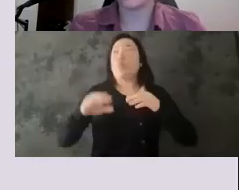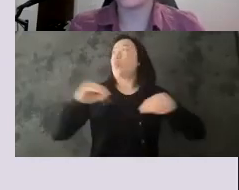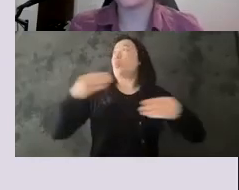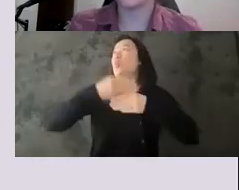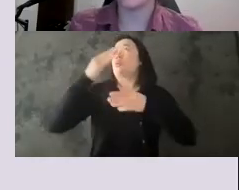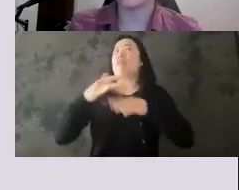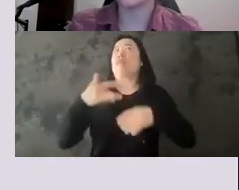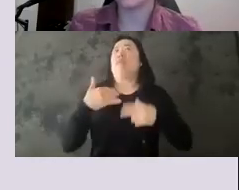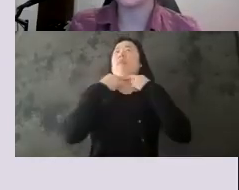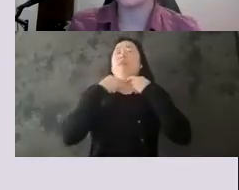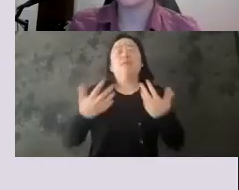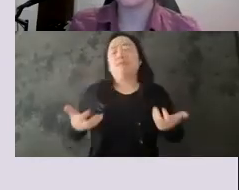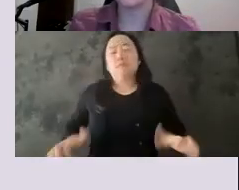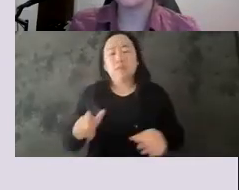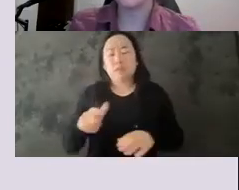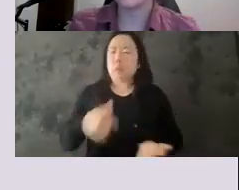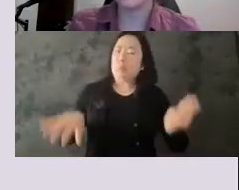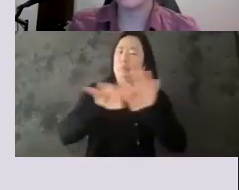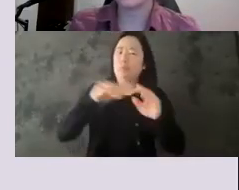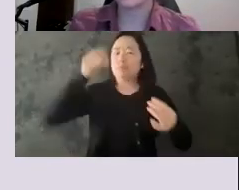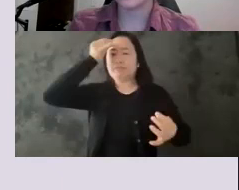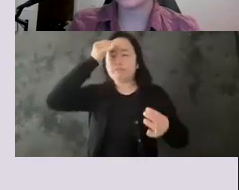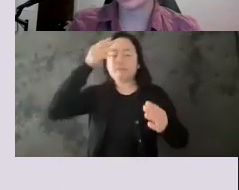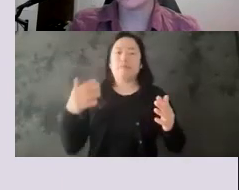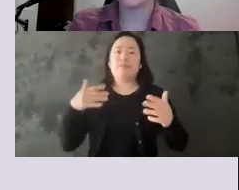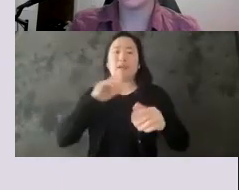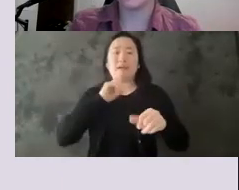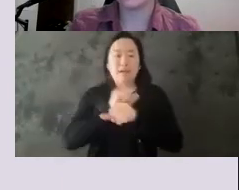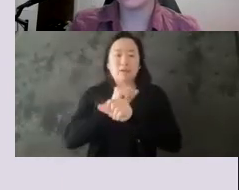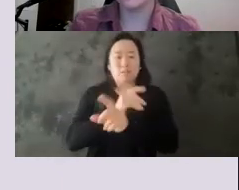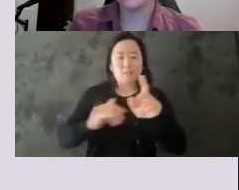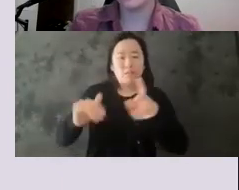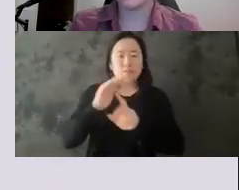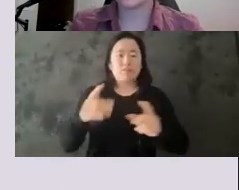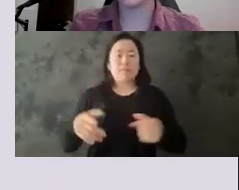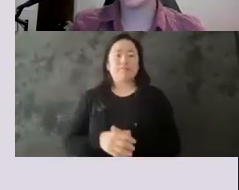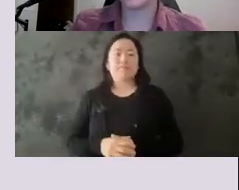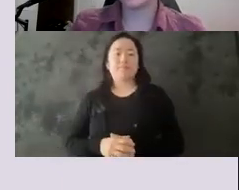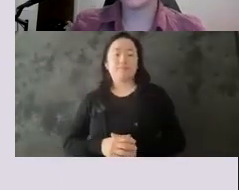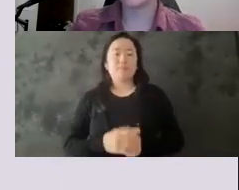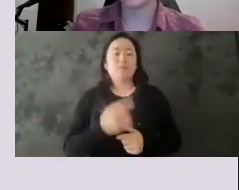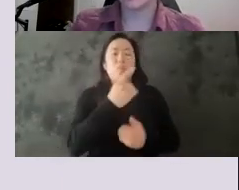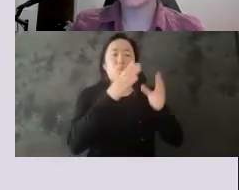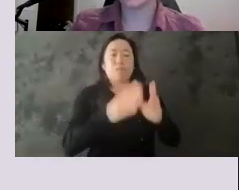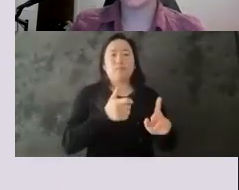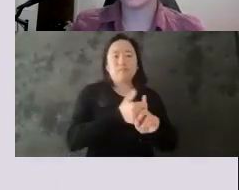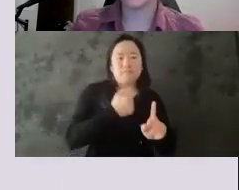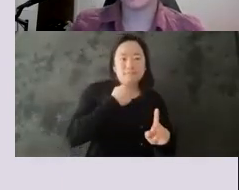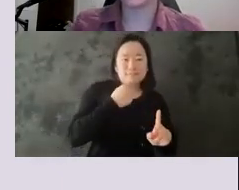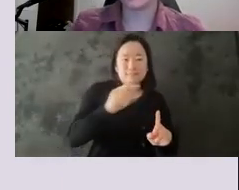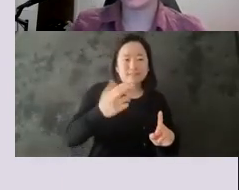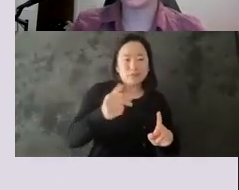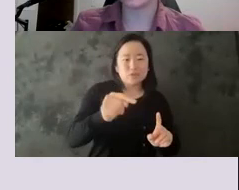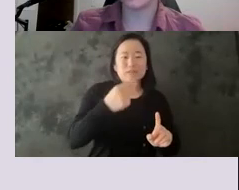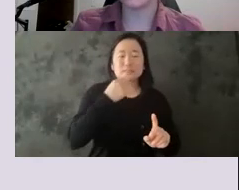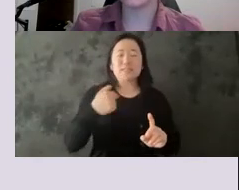physical environment is important. Someone else is sharing they're a hugger and they had to change and make sure to ask others if they